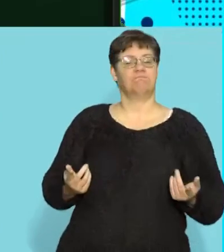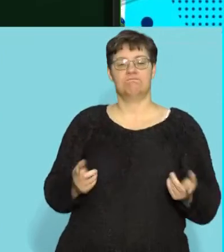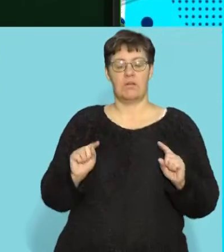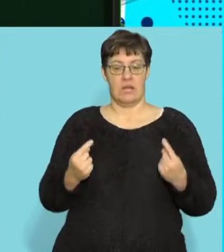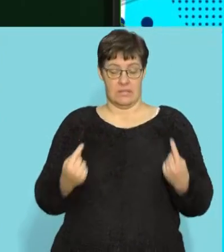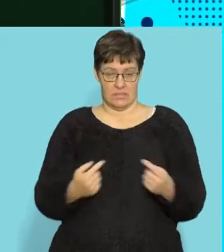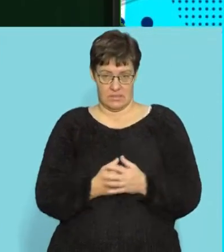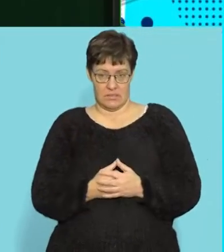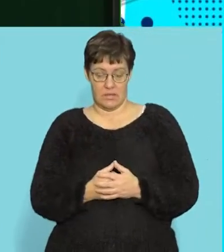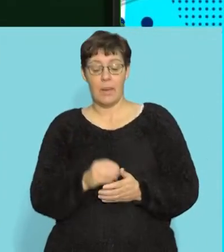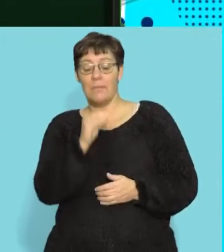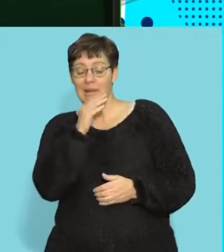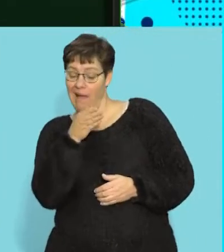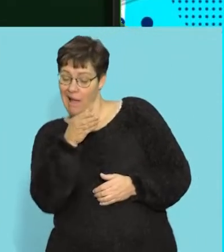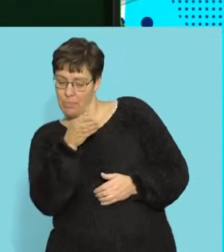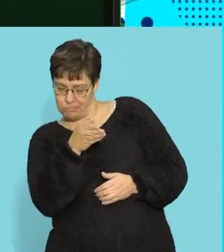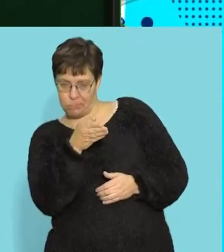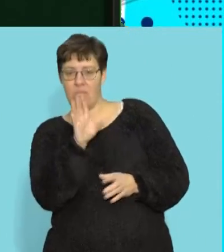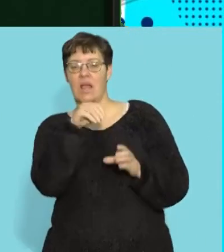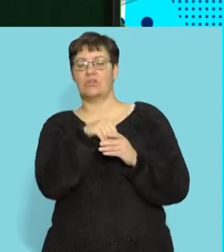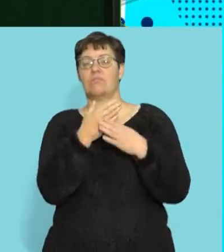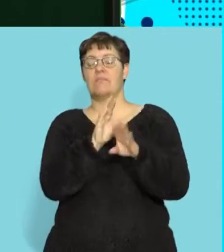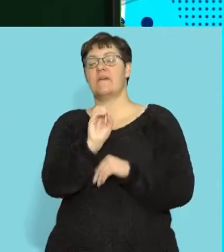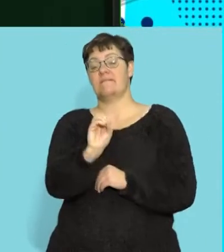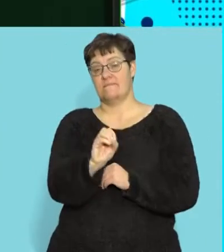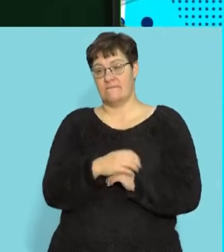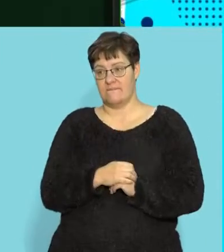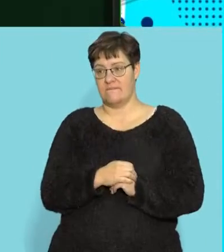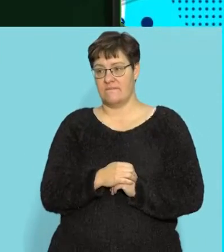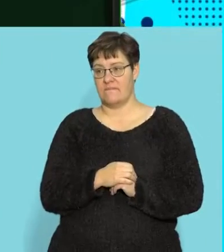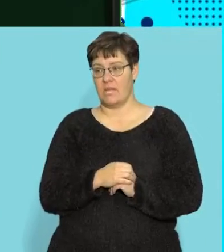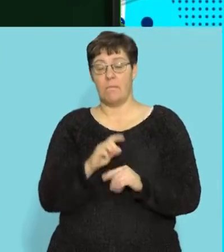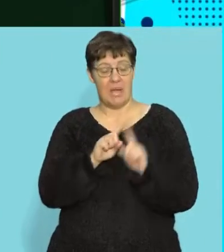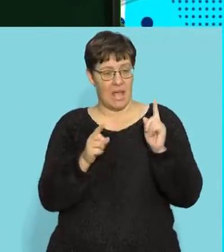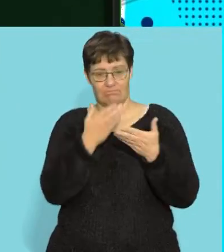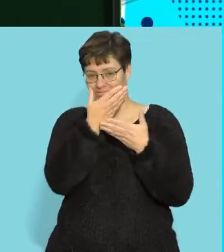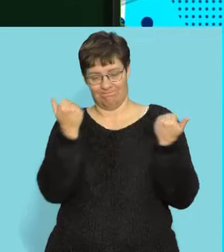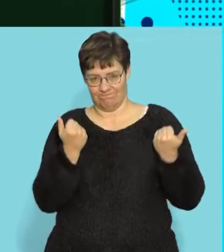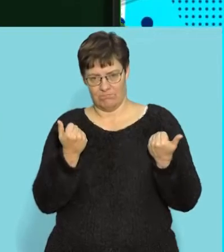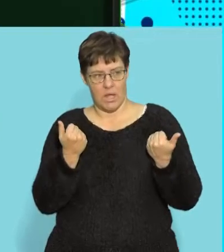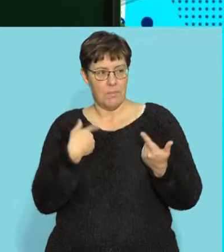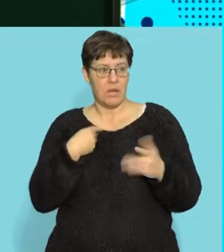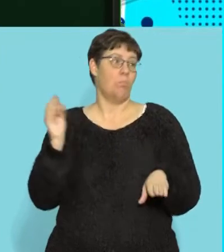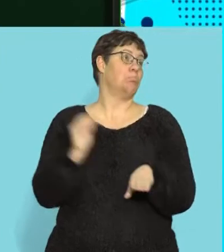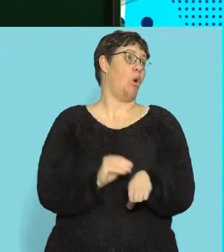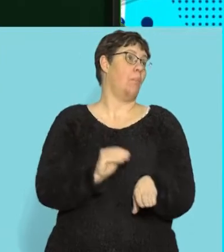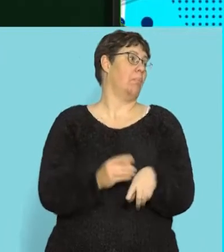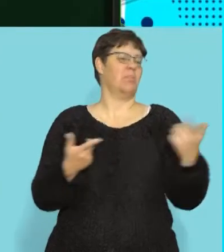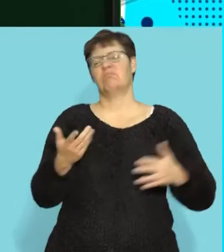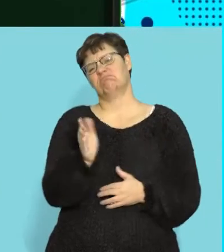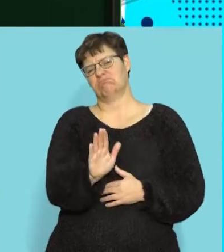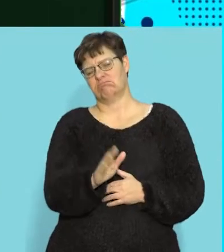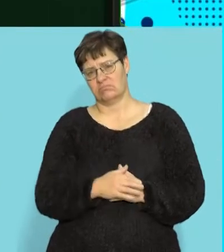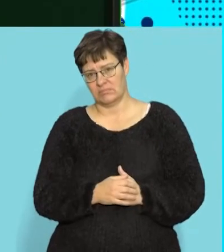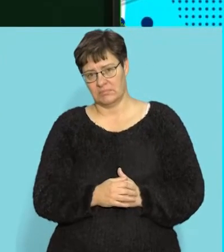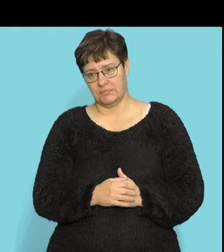suggests to us is that the battery does have some internal resistance. However, it is unknown, which is not a trace mesh either way.